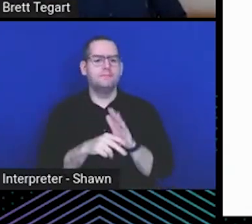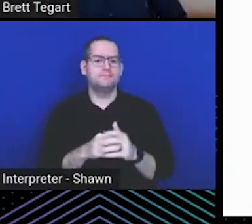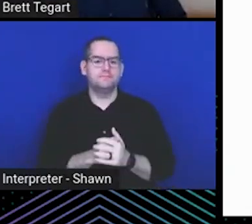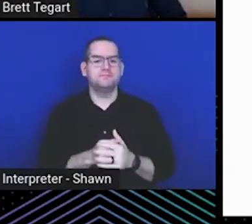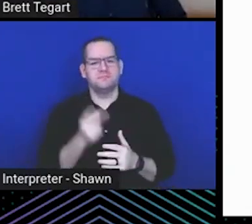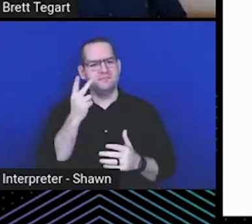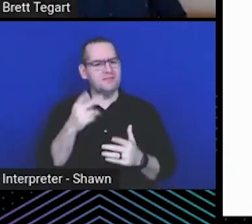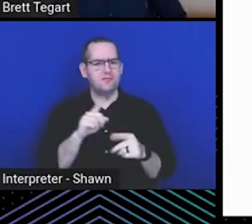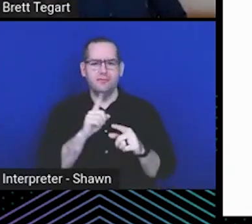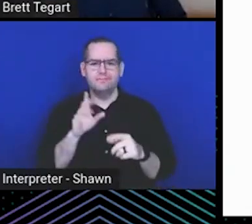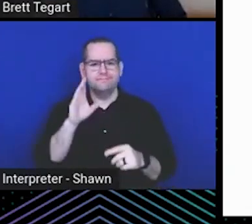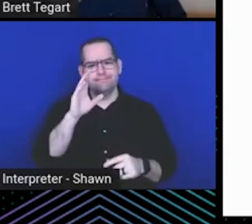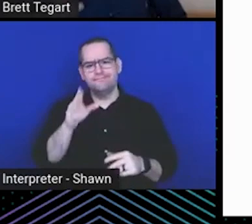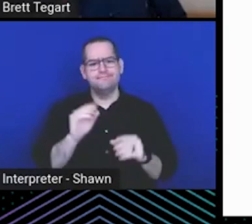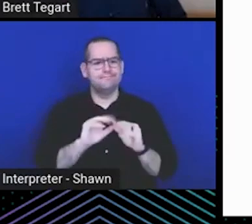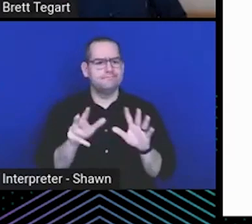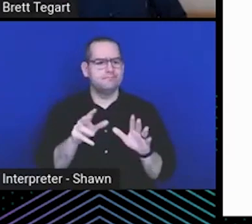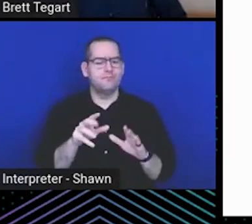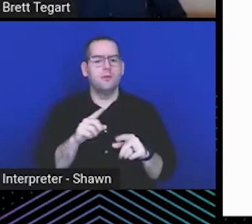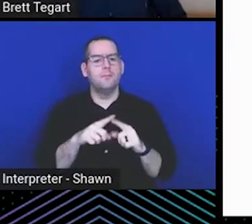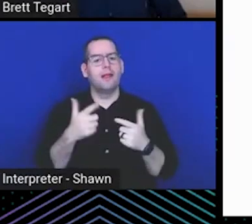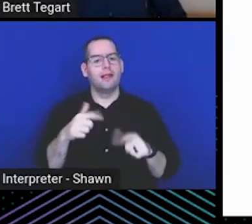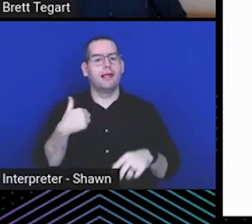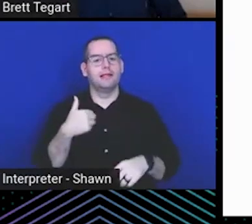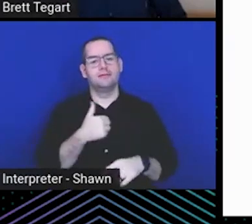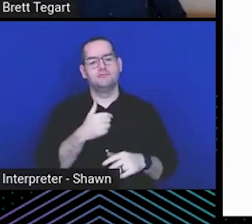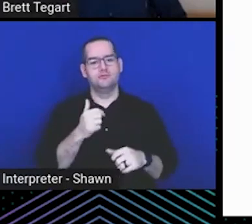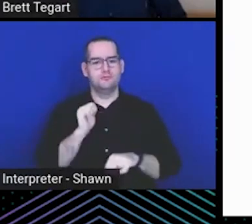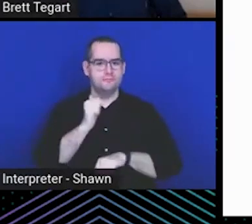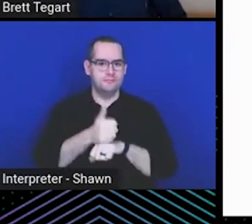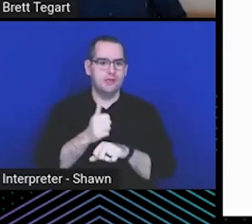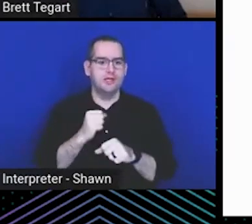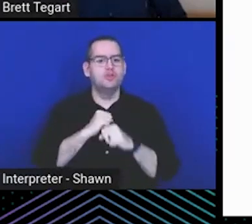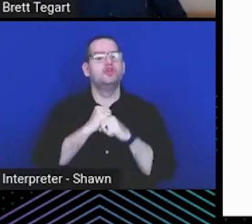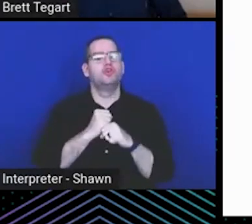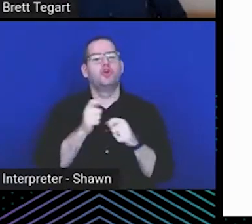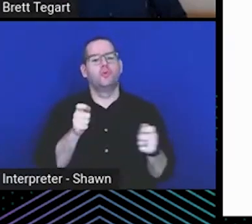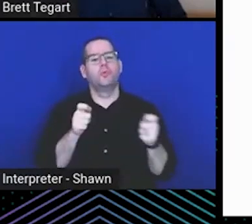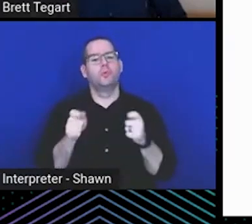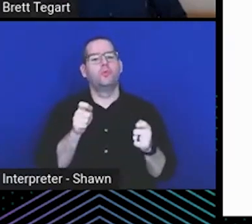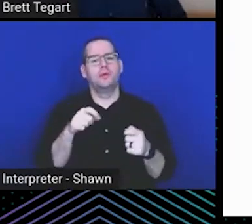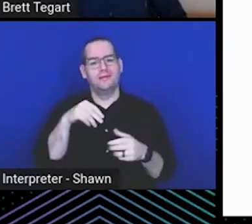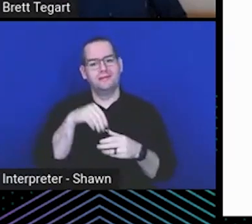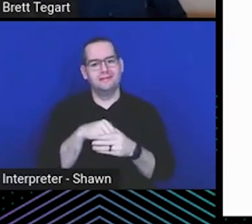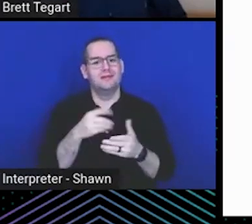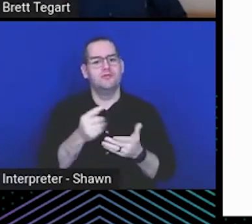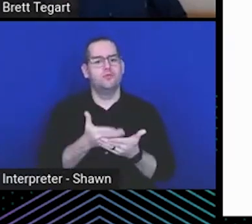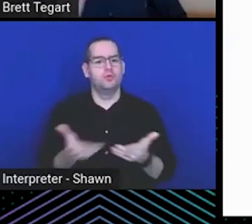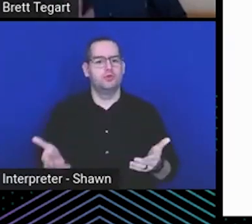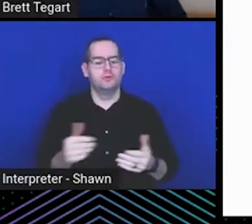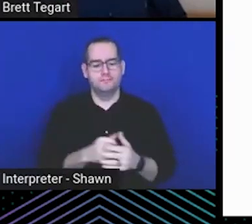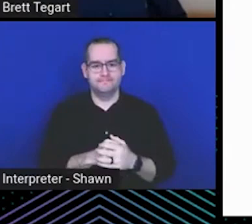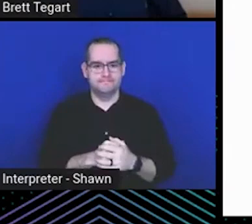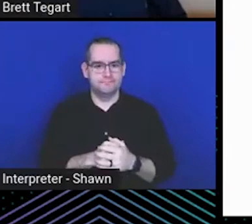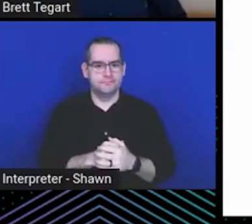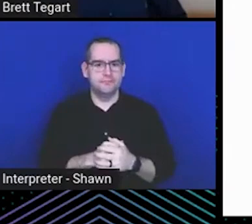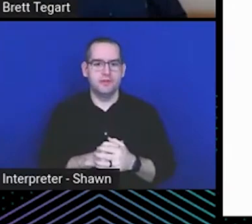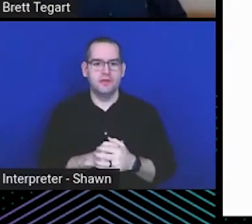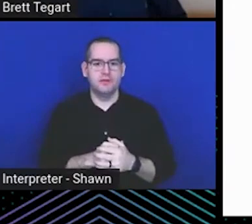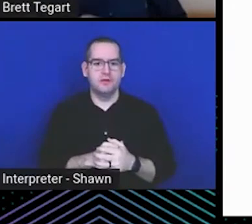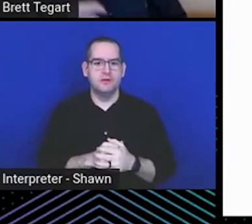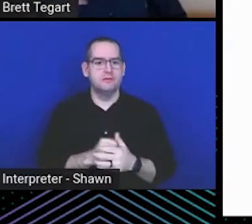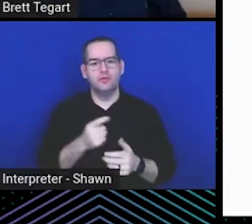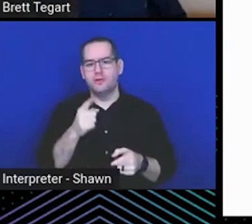fairly straightforward, but it allows us to bake in security controls right into the resource. You can't use